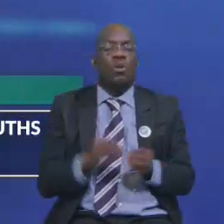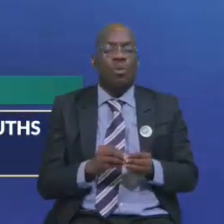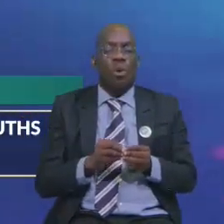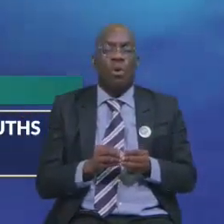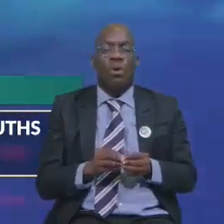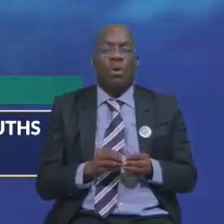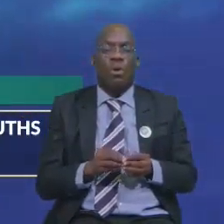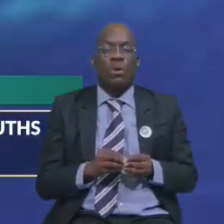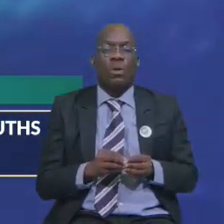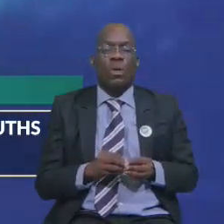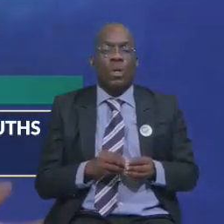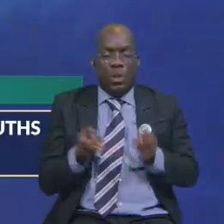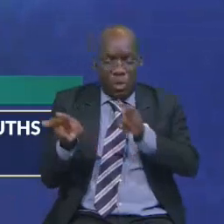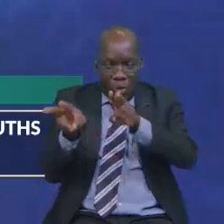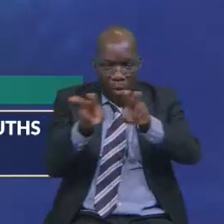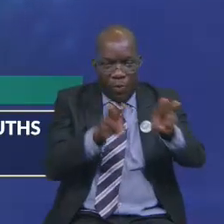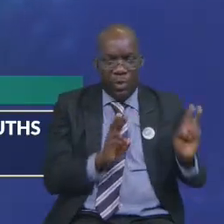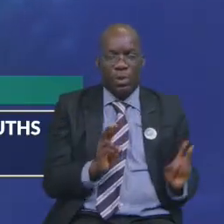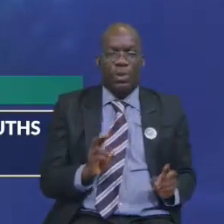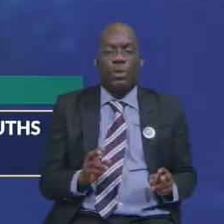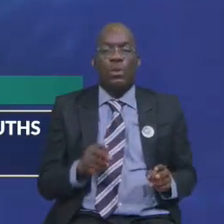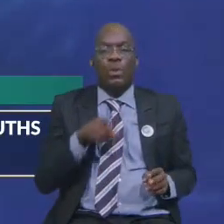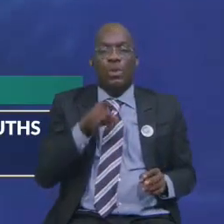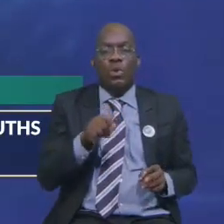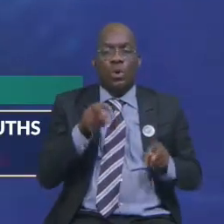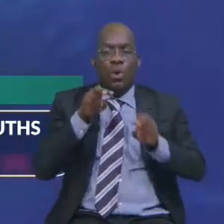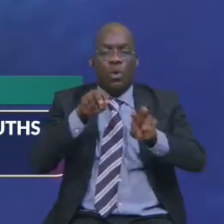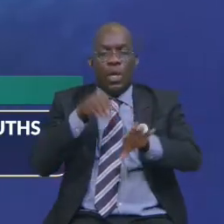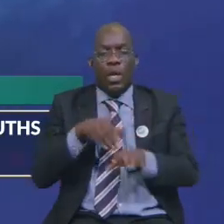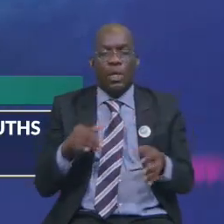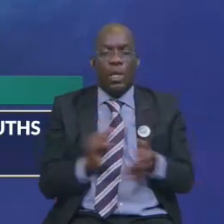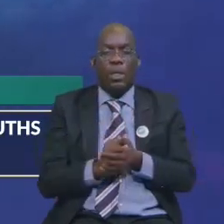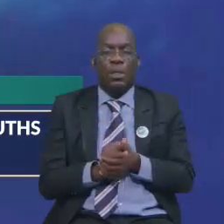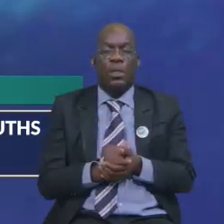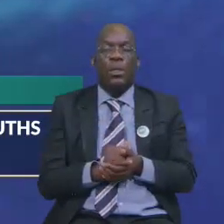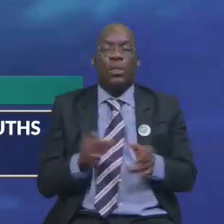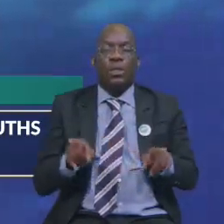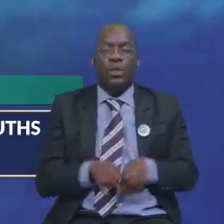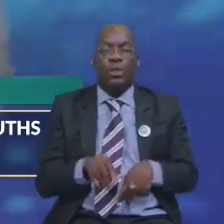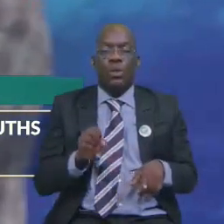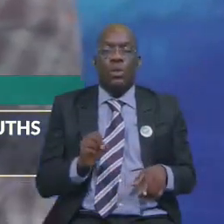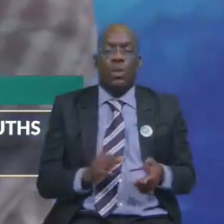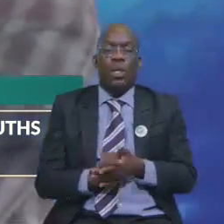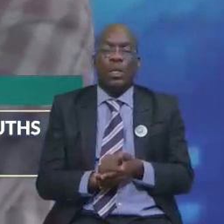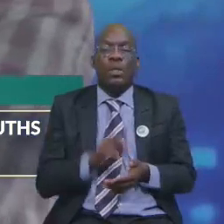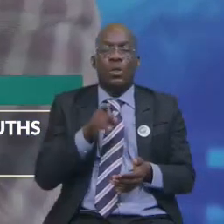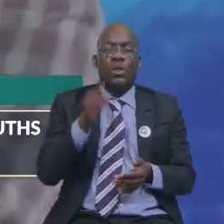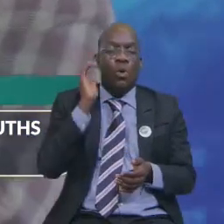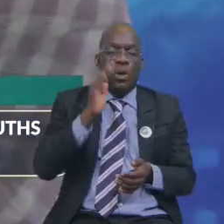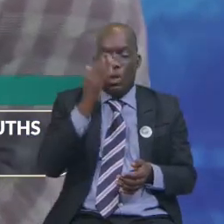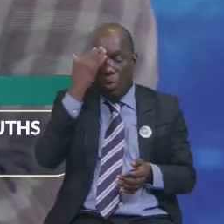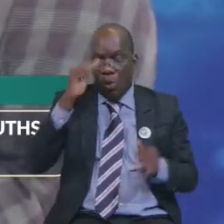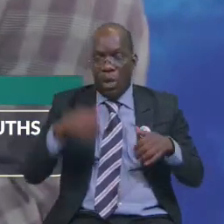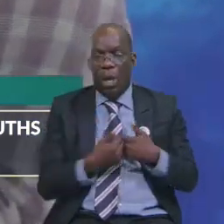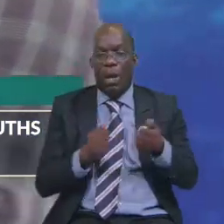more supervision? You're looking at that in your life so that you will know how far you